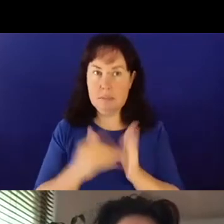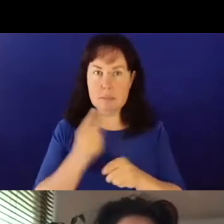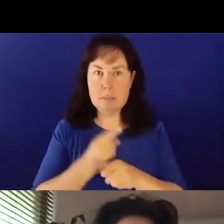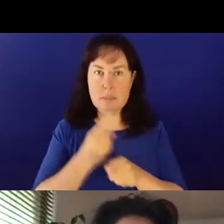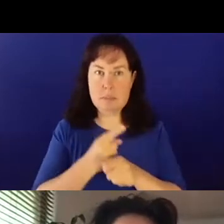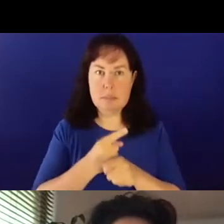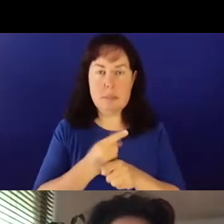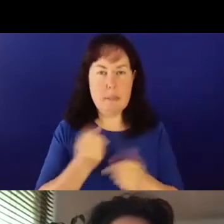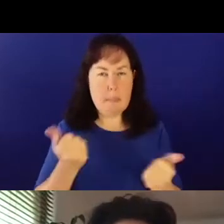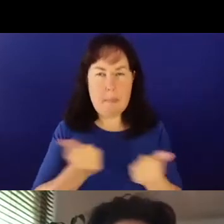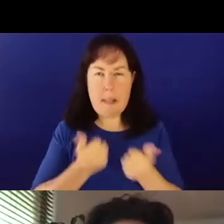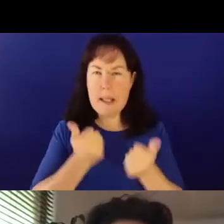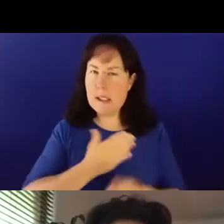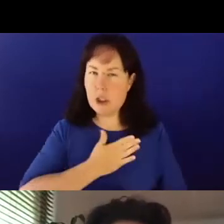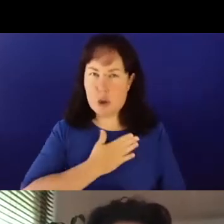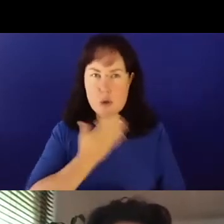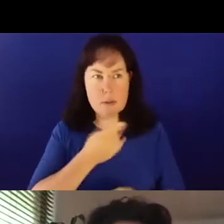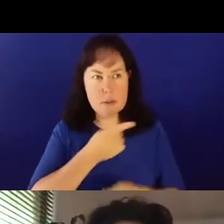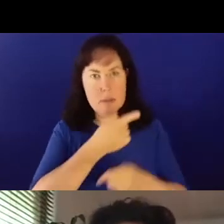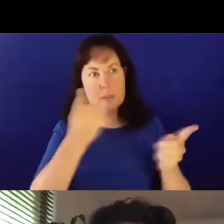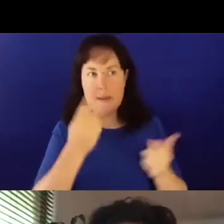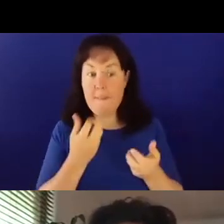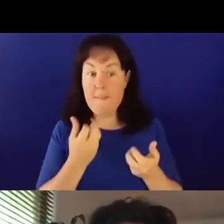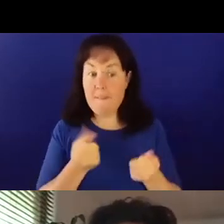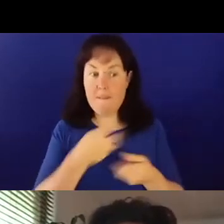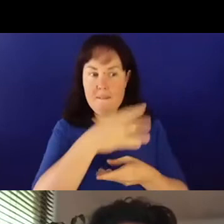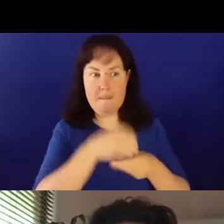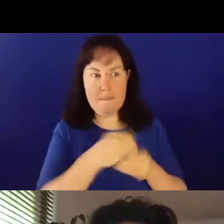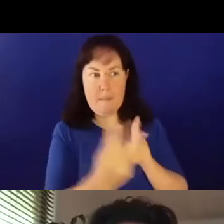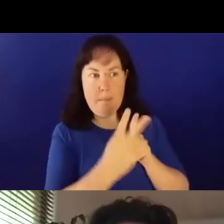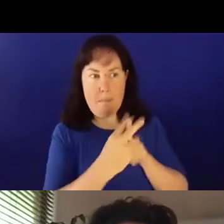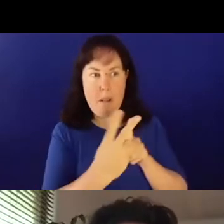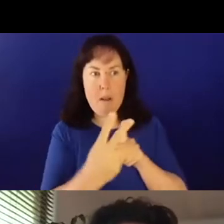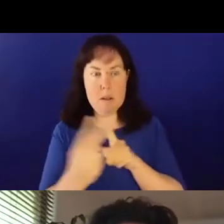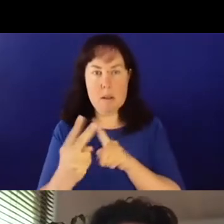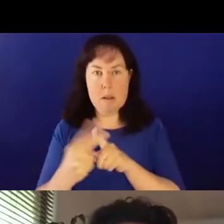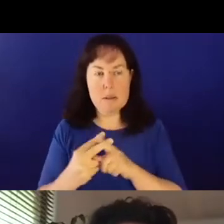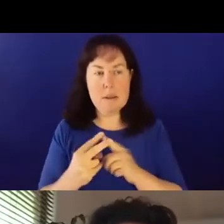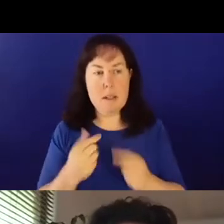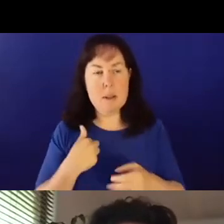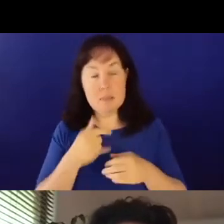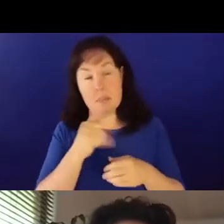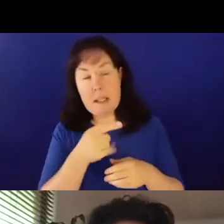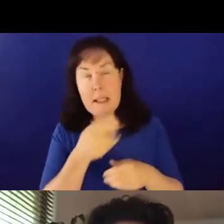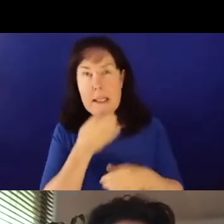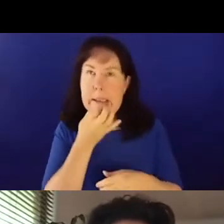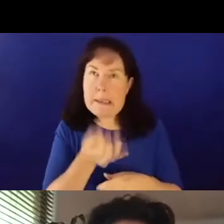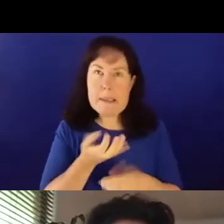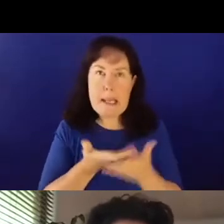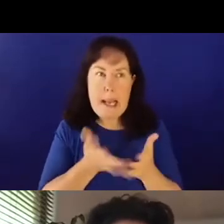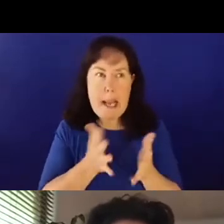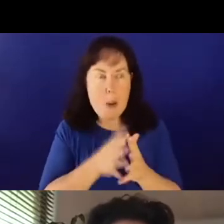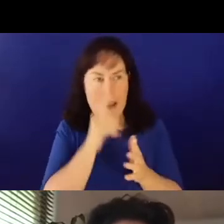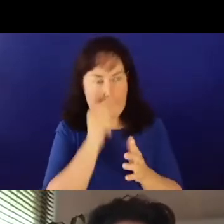for this. And so the question is, how do you cut through? You can be inspired by, but essentially we want to